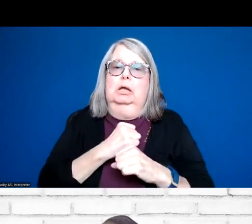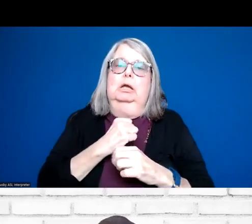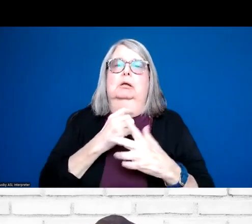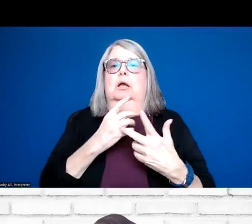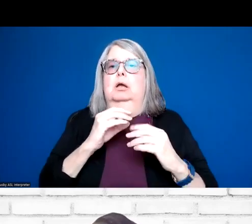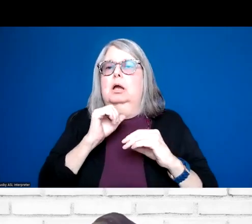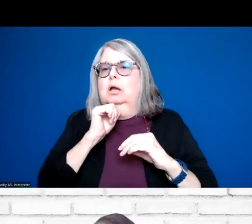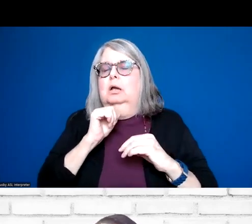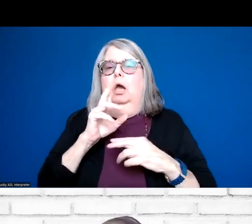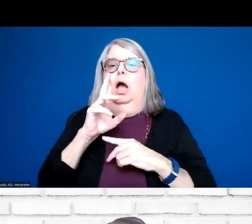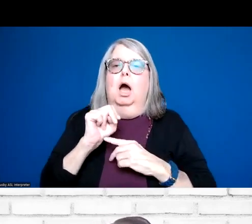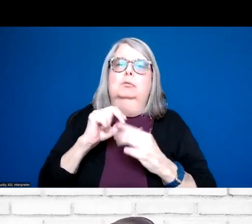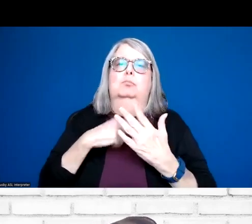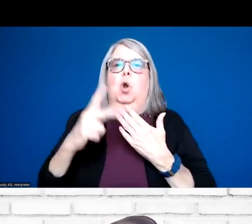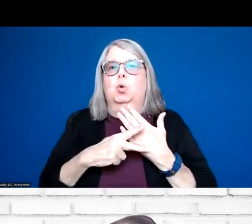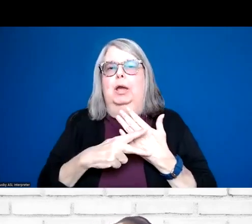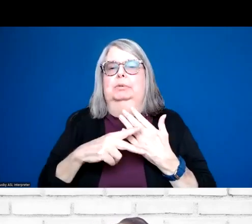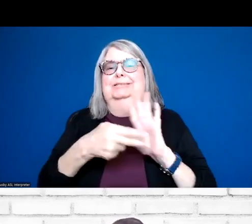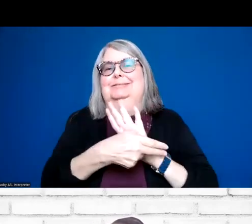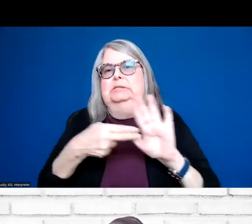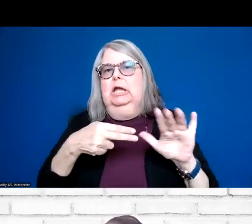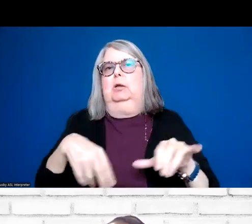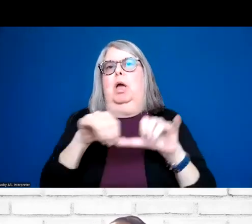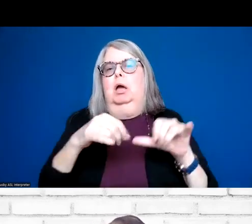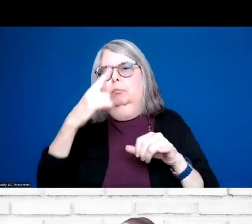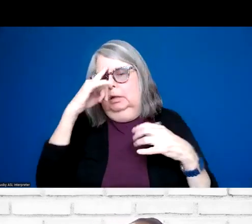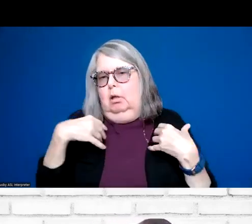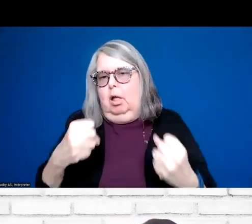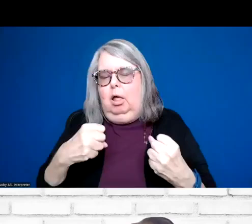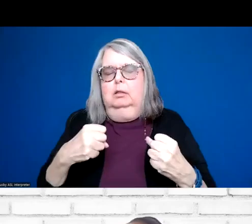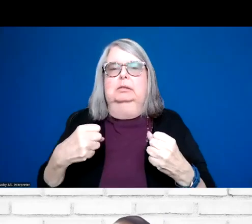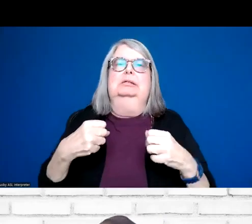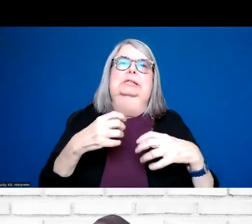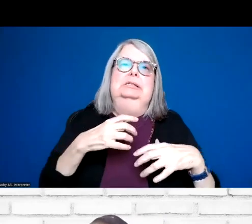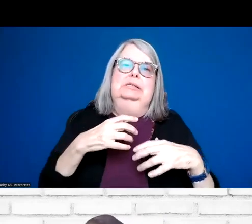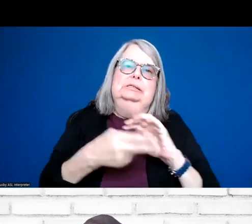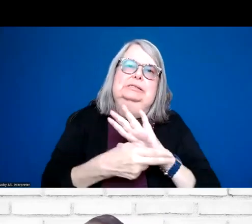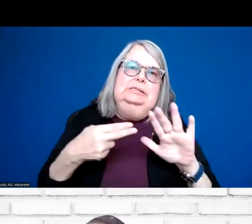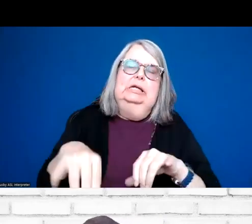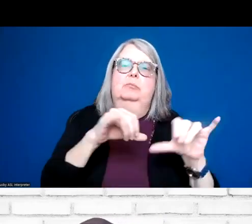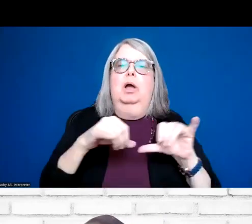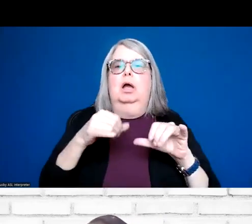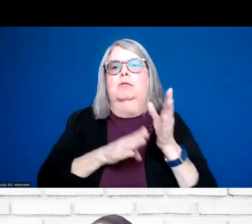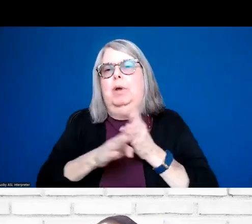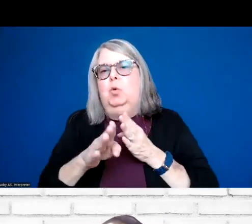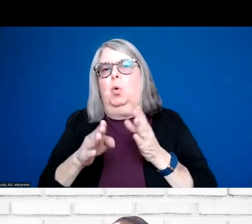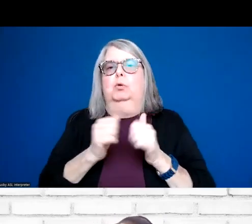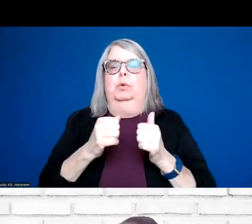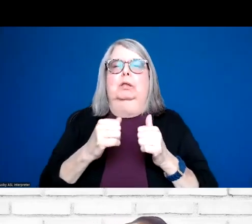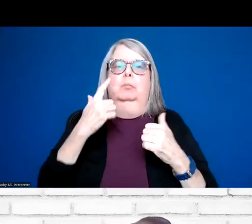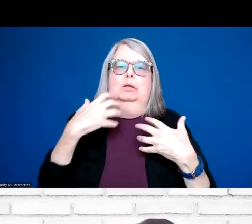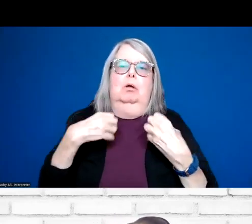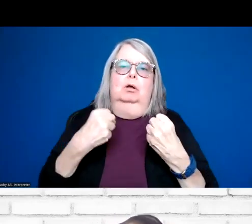unprogramming the stigma of mental health, the stigma of what it means to be a minority with mental health challenges, the stigma of what it means to